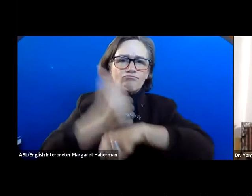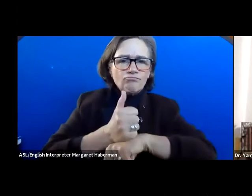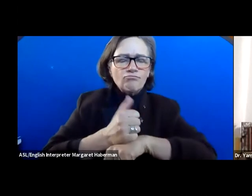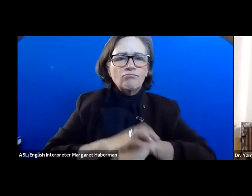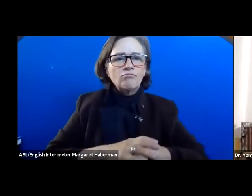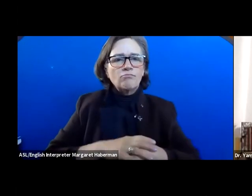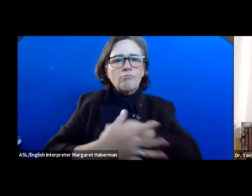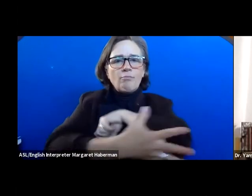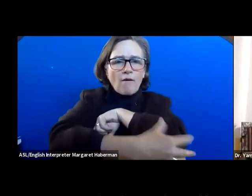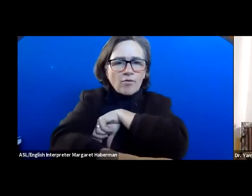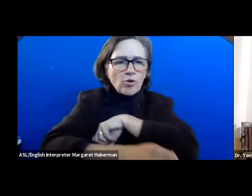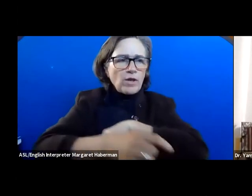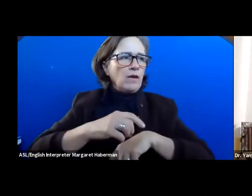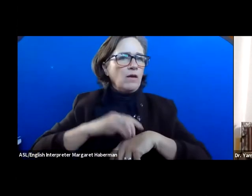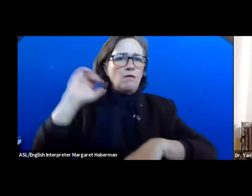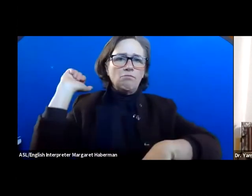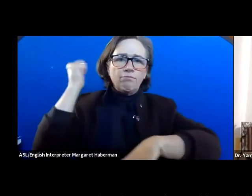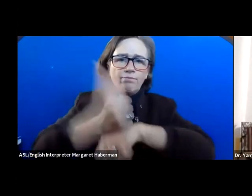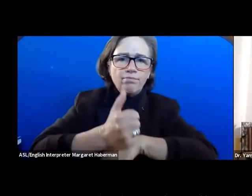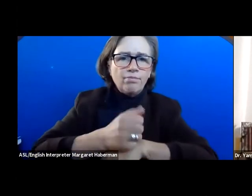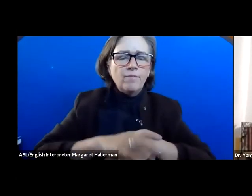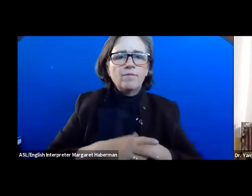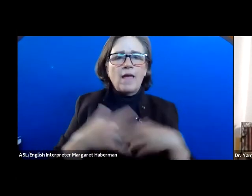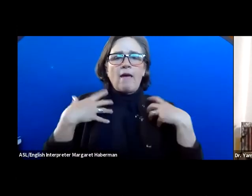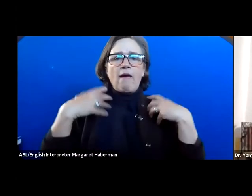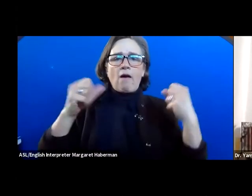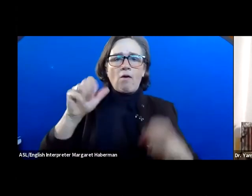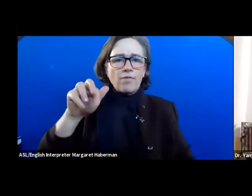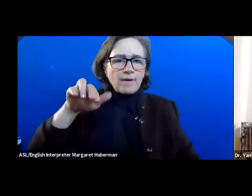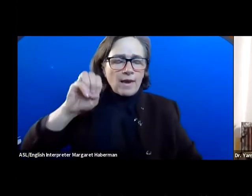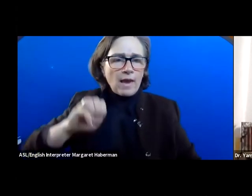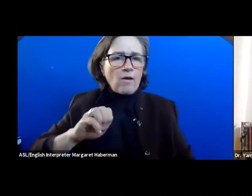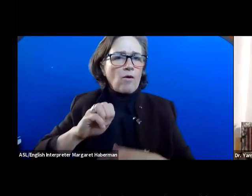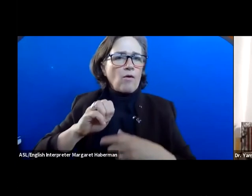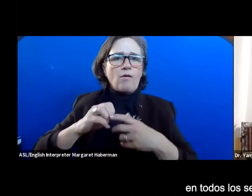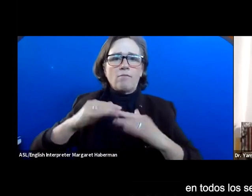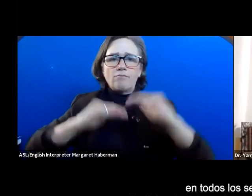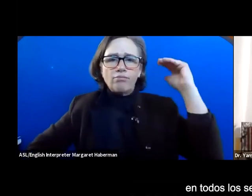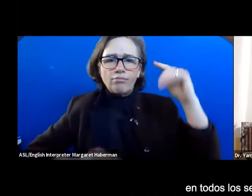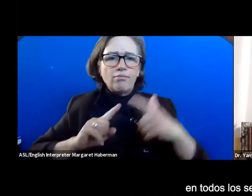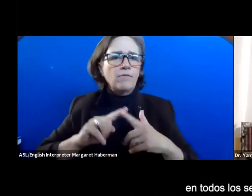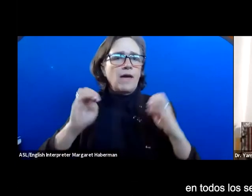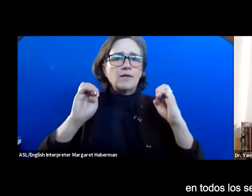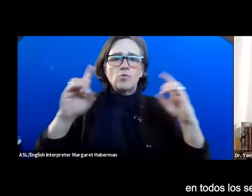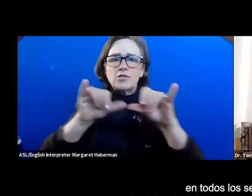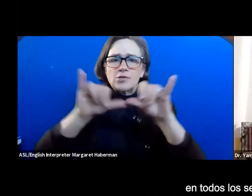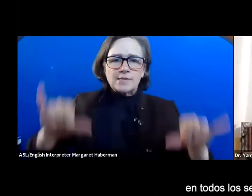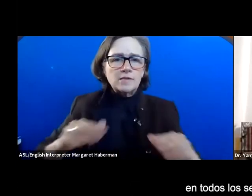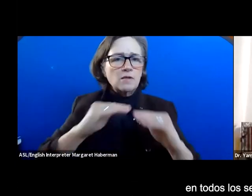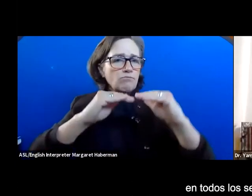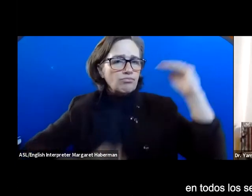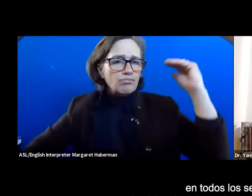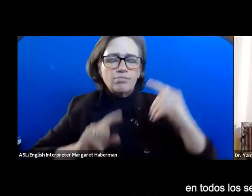Poverty, in healthcare, in the education system, in every way you see it, state